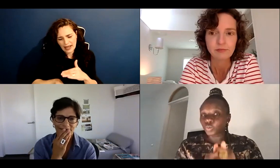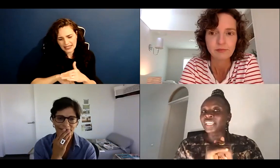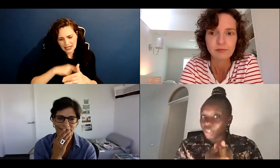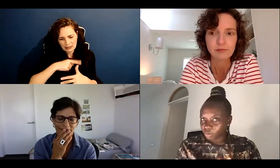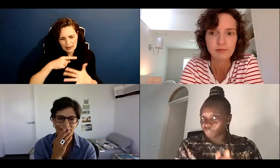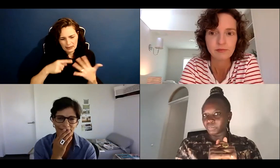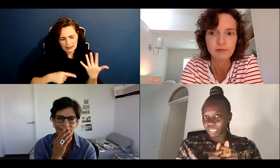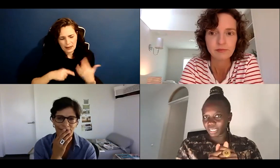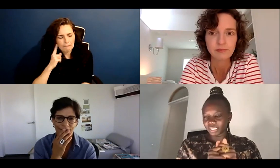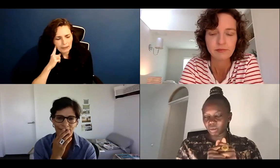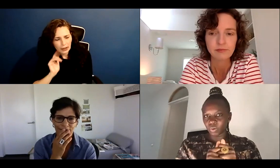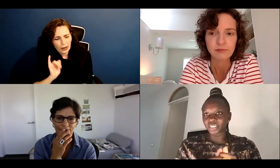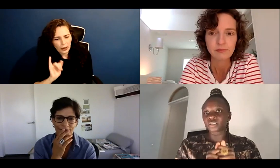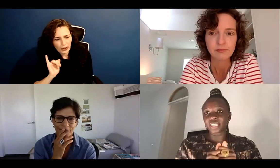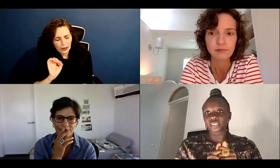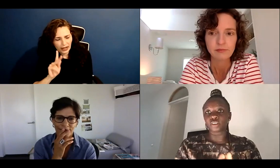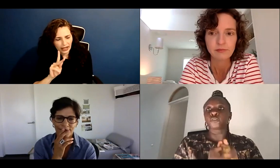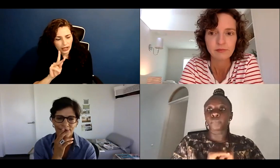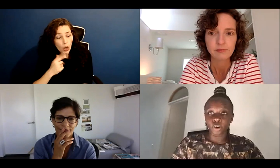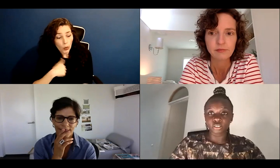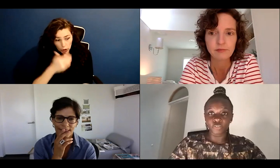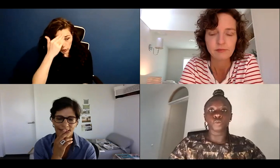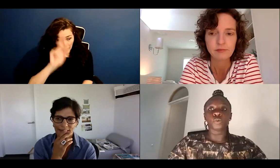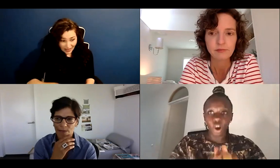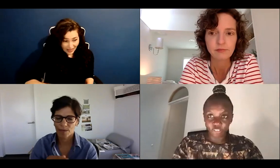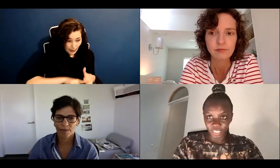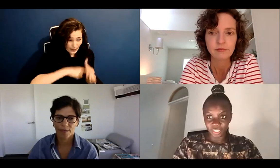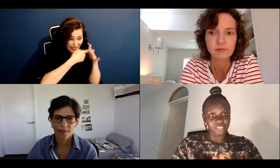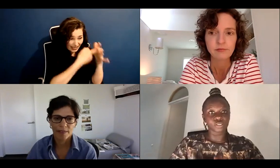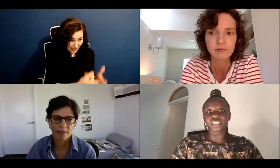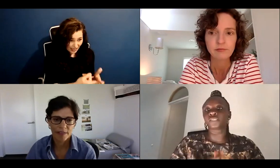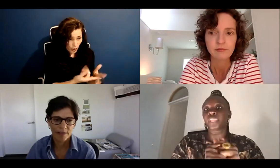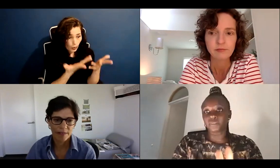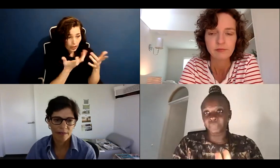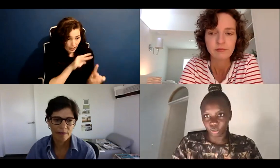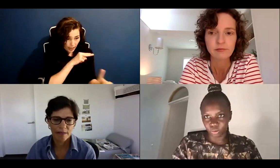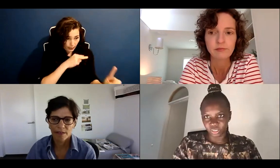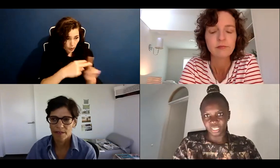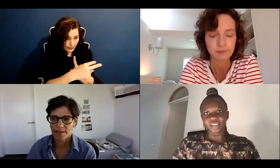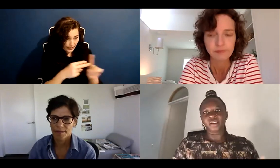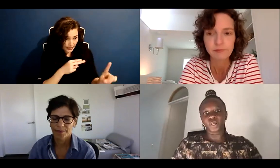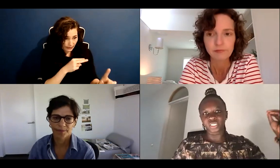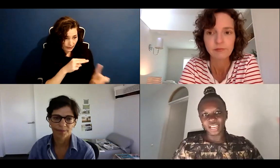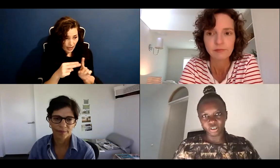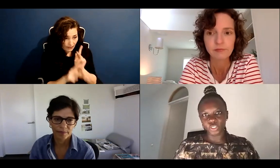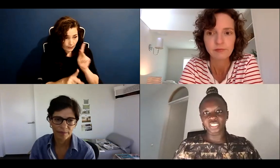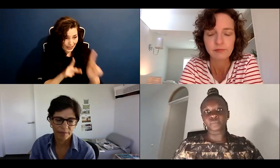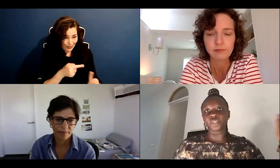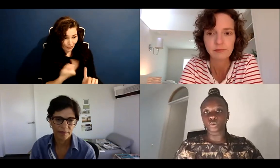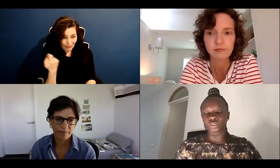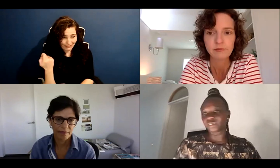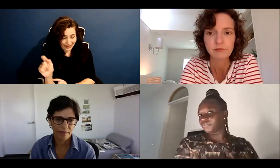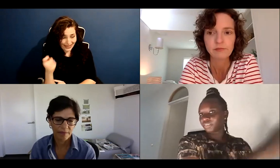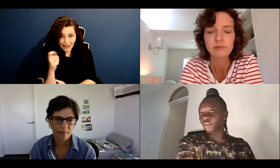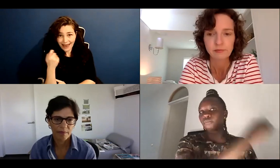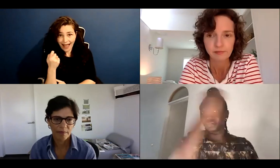what we knew from the beginning is that we wanted to tell a story from the point of view of the Kenyans, a story that's never been told. Yeah, because a lot of stories had been